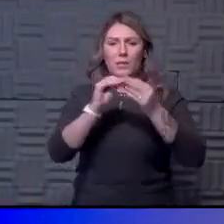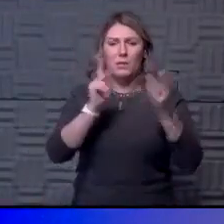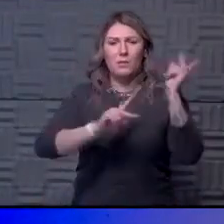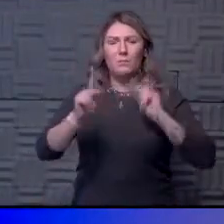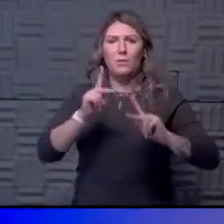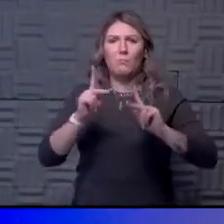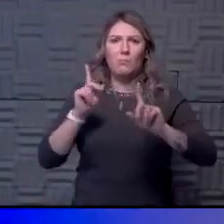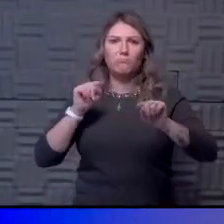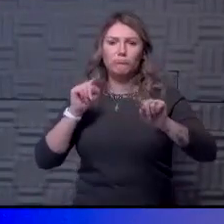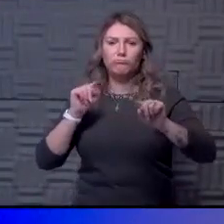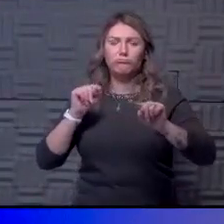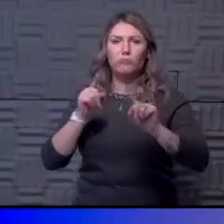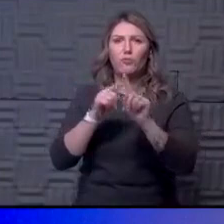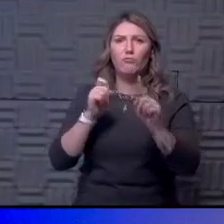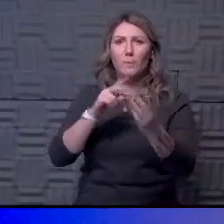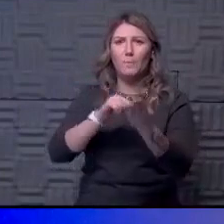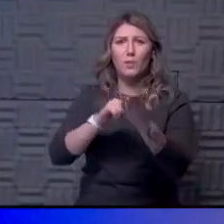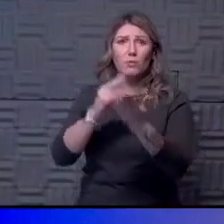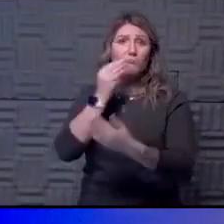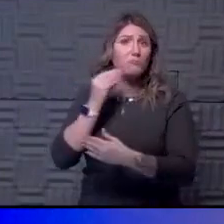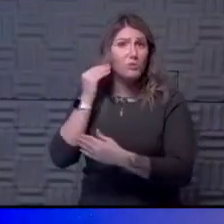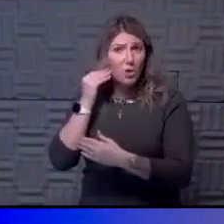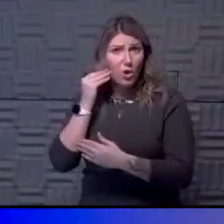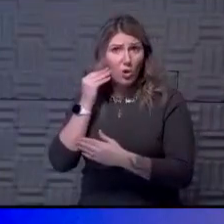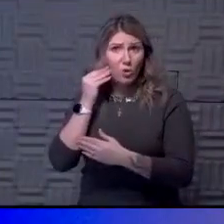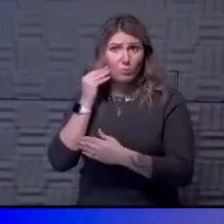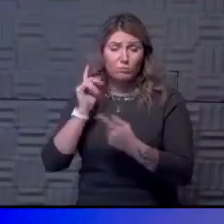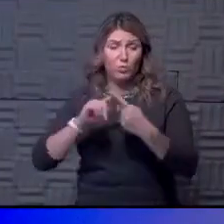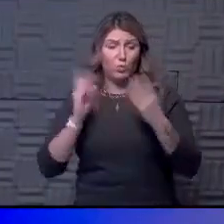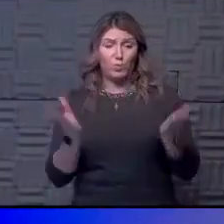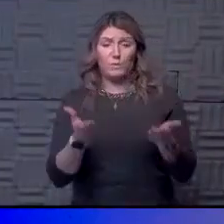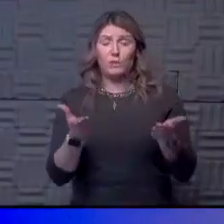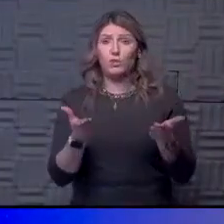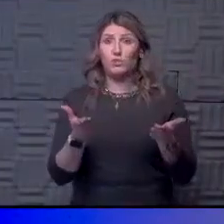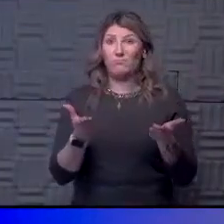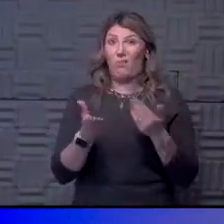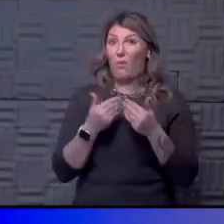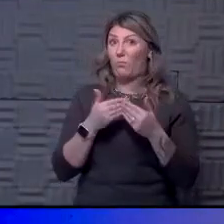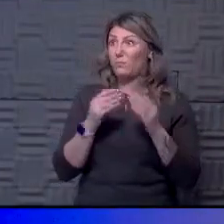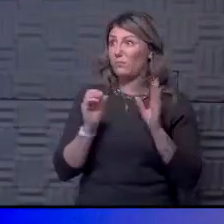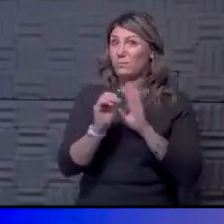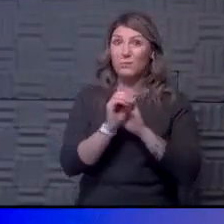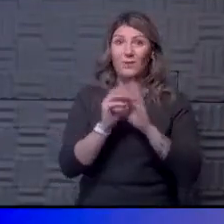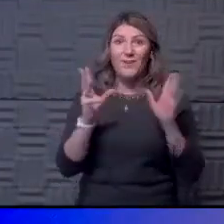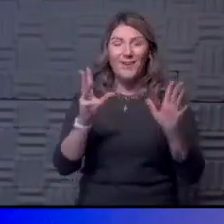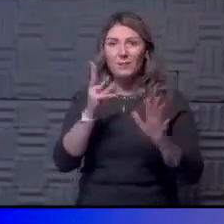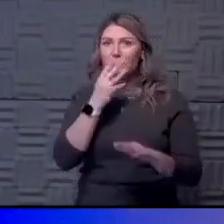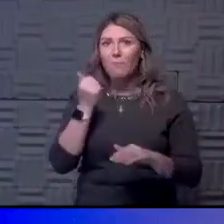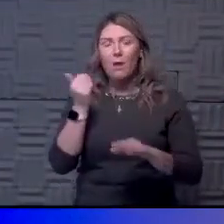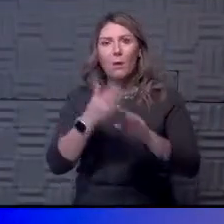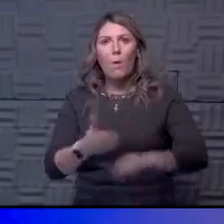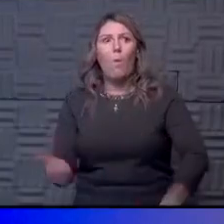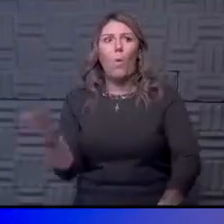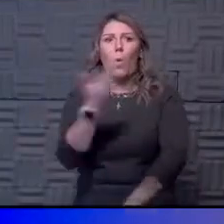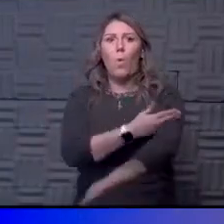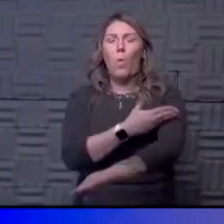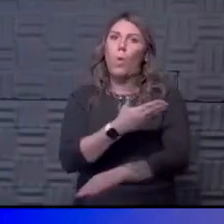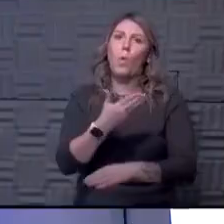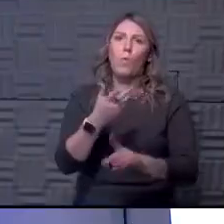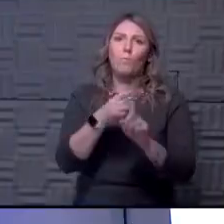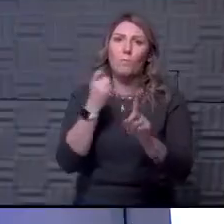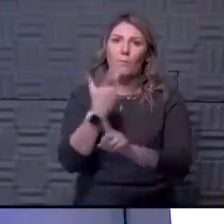our facility from a nursing facility is almost none. So that is a huge, huge benefit of the